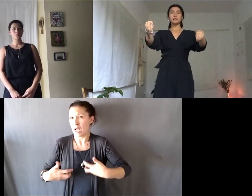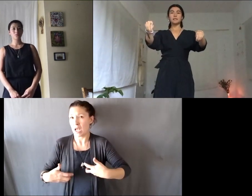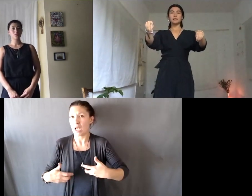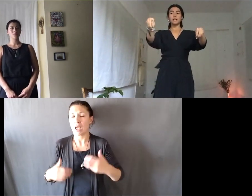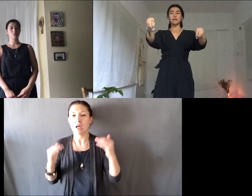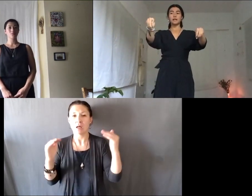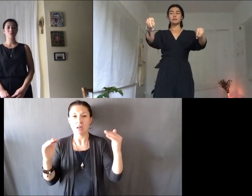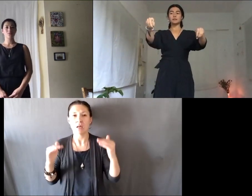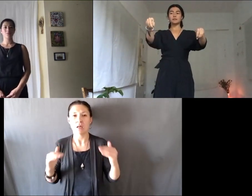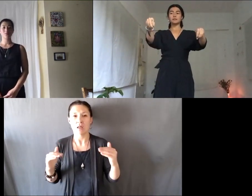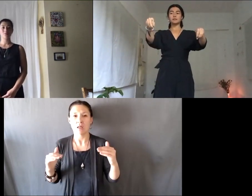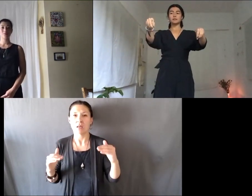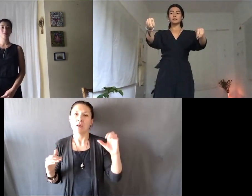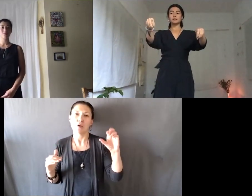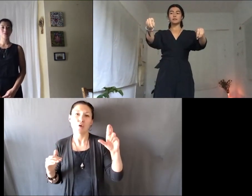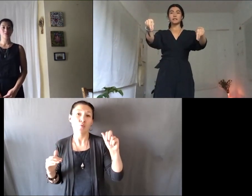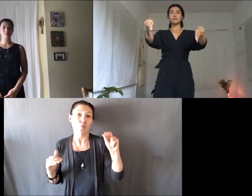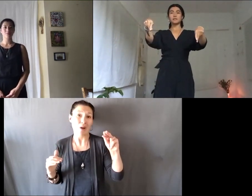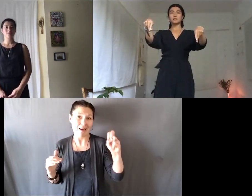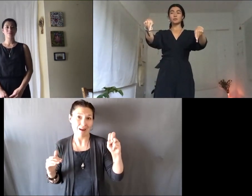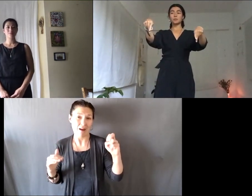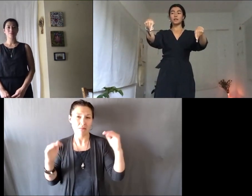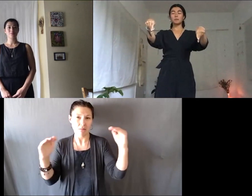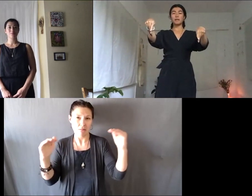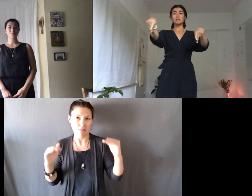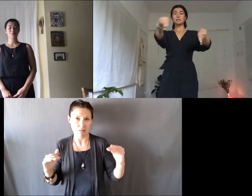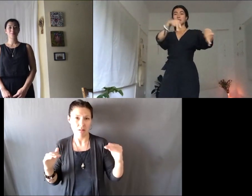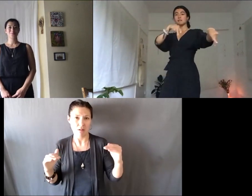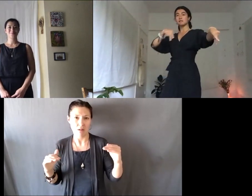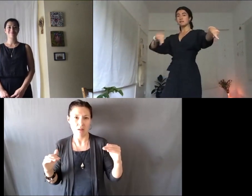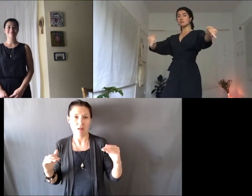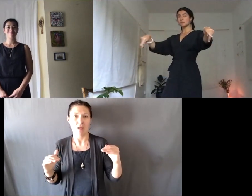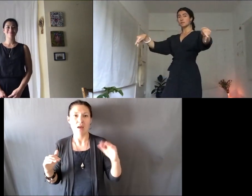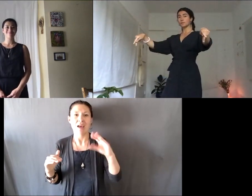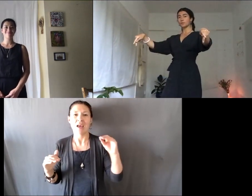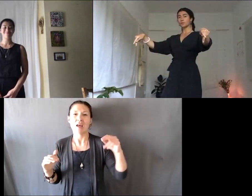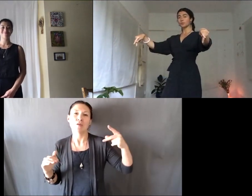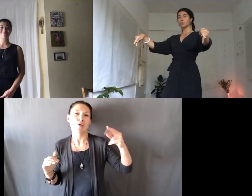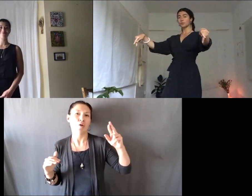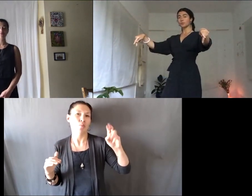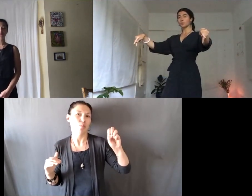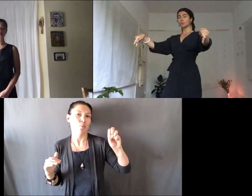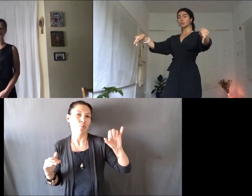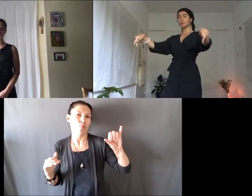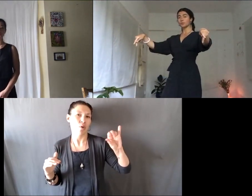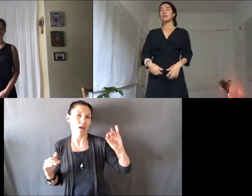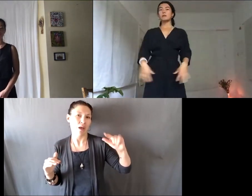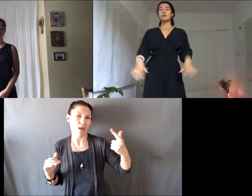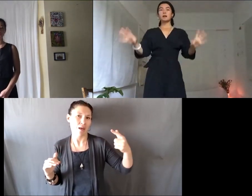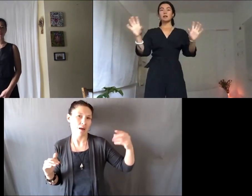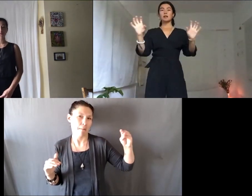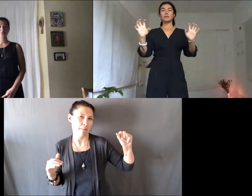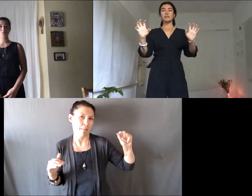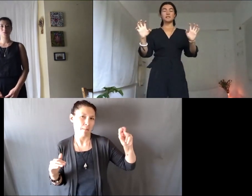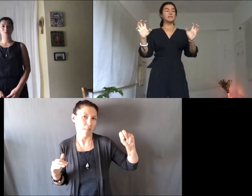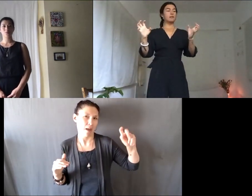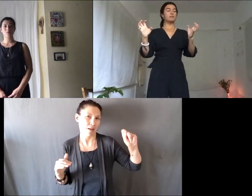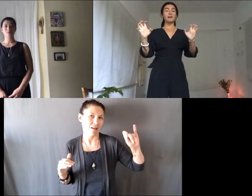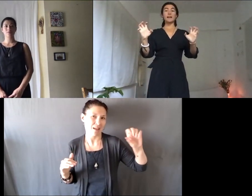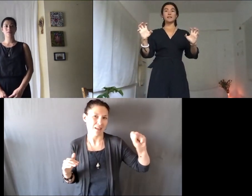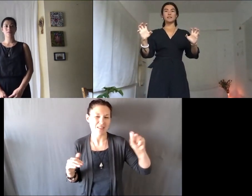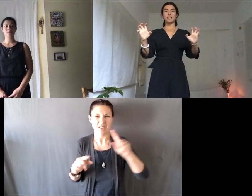monkey into crane, crane into praying mantis. So today we call on